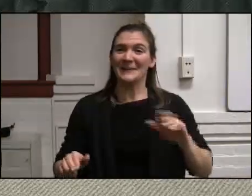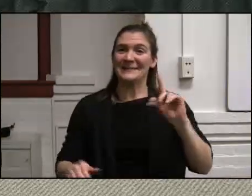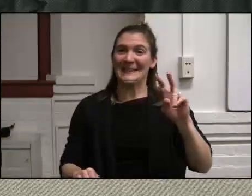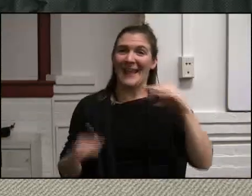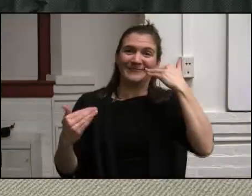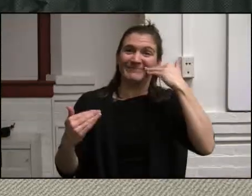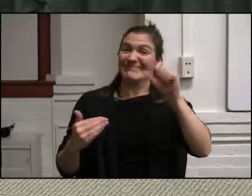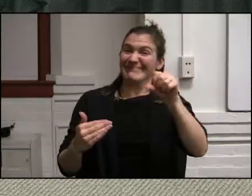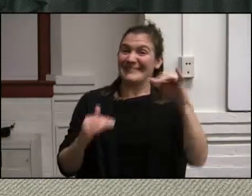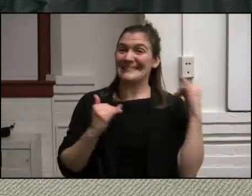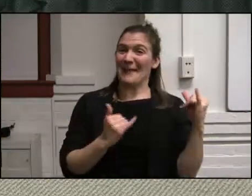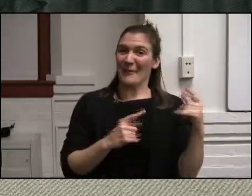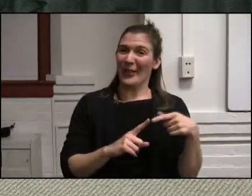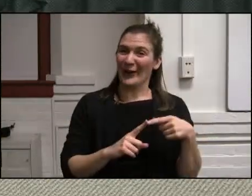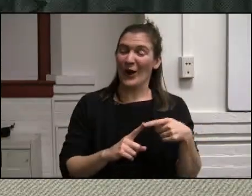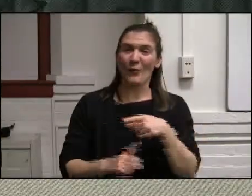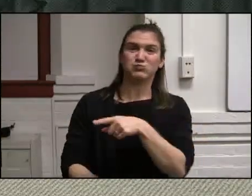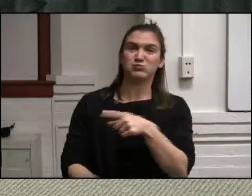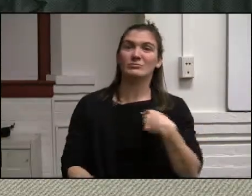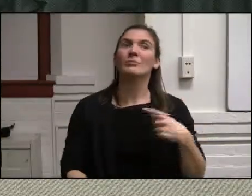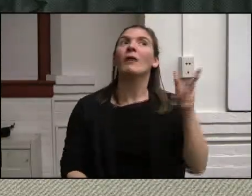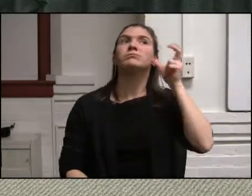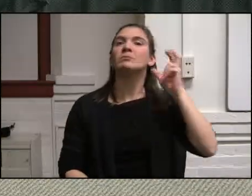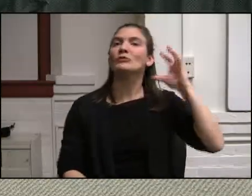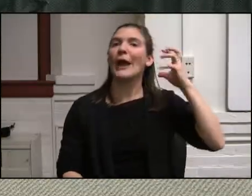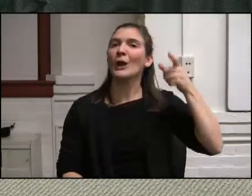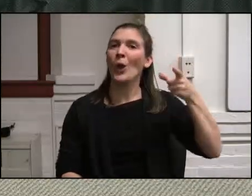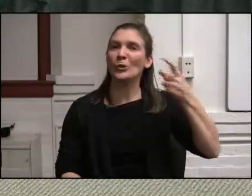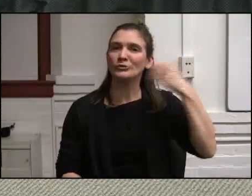In a similar vein, I heard on the radio that